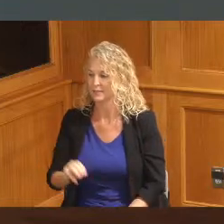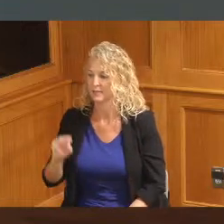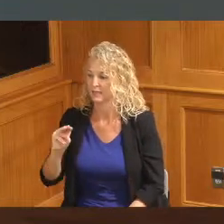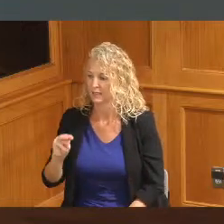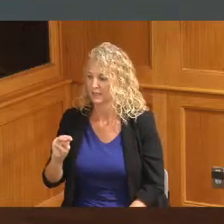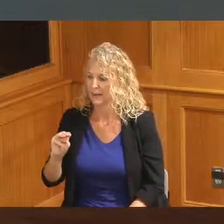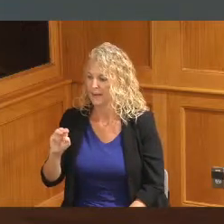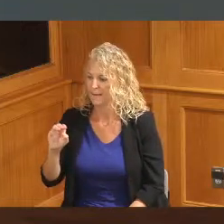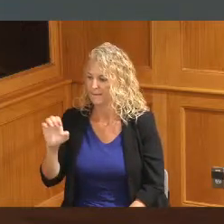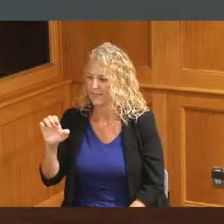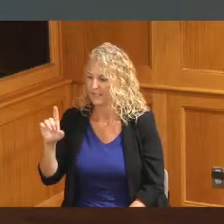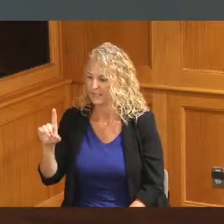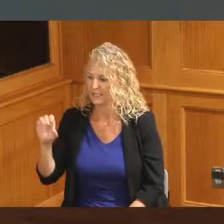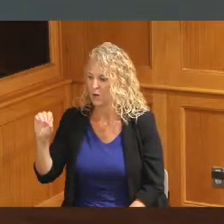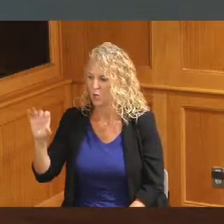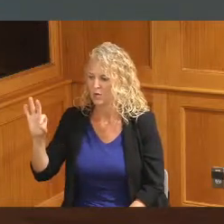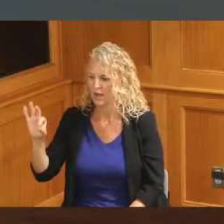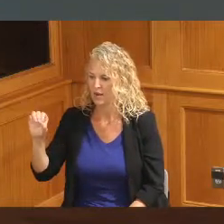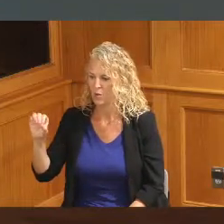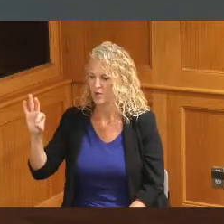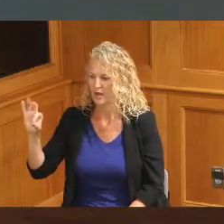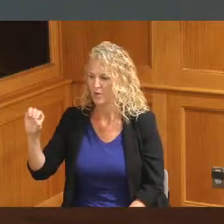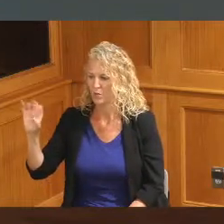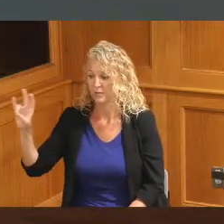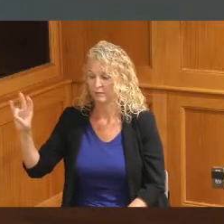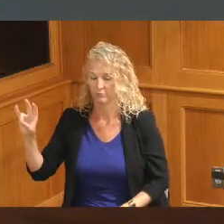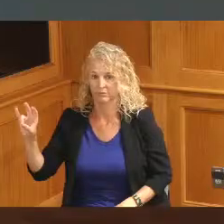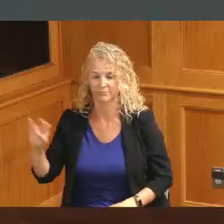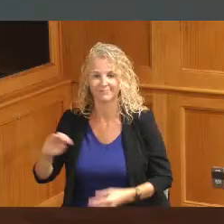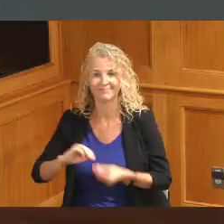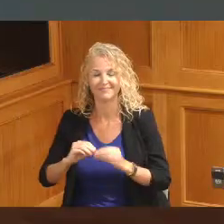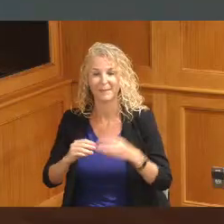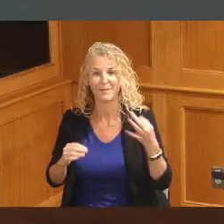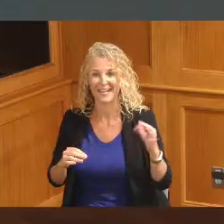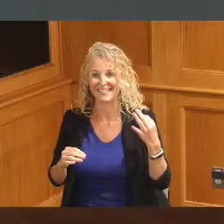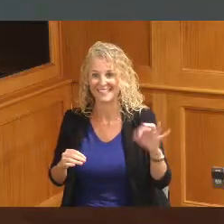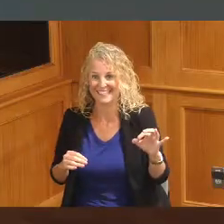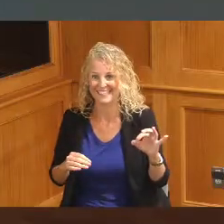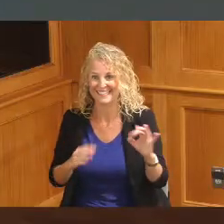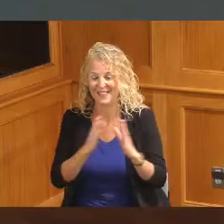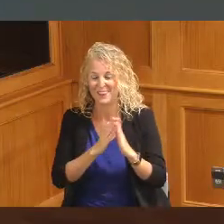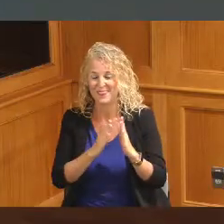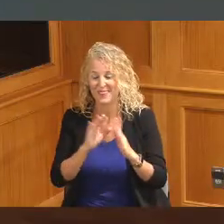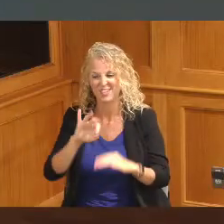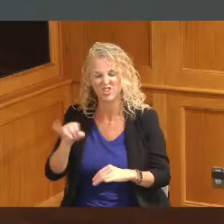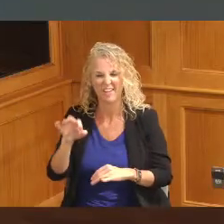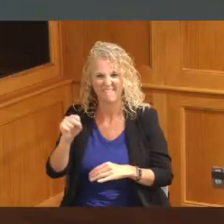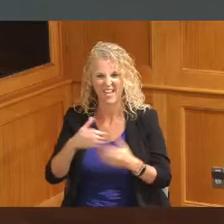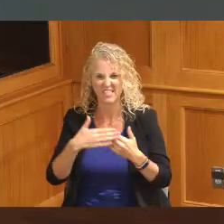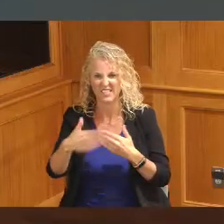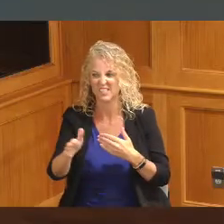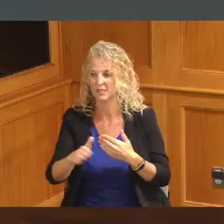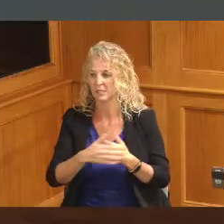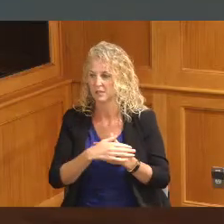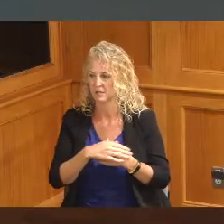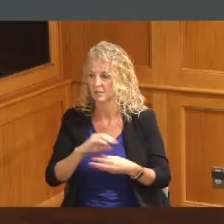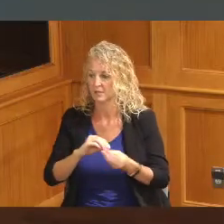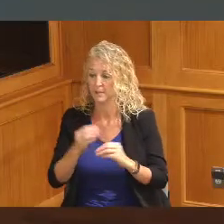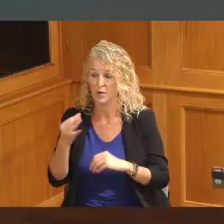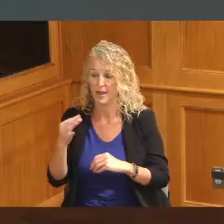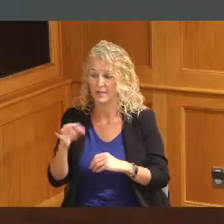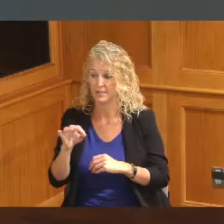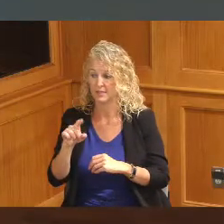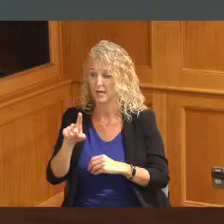090907. Items, beginning with item 19, you have JFS items. The item 19